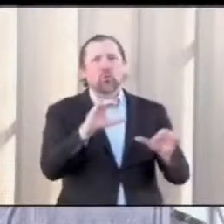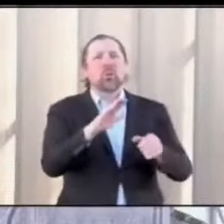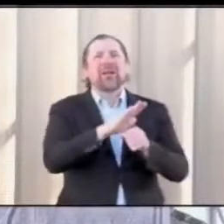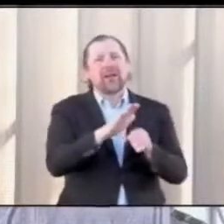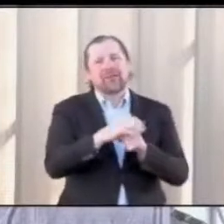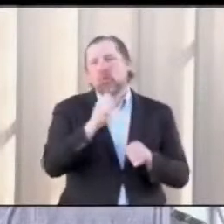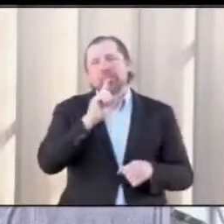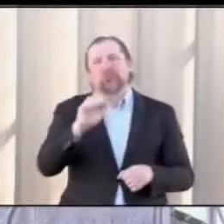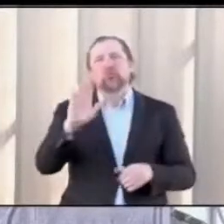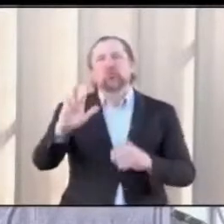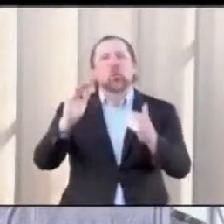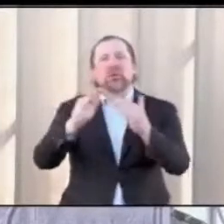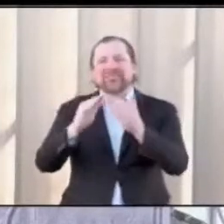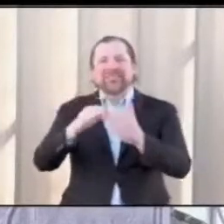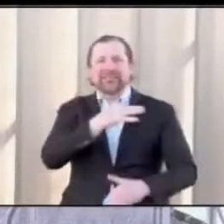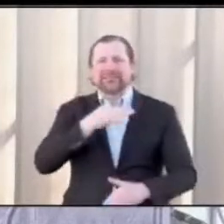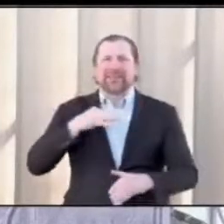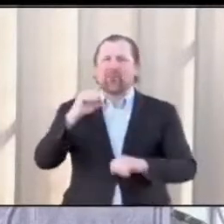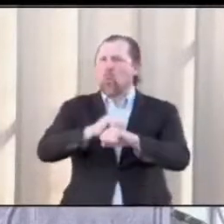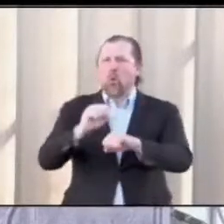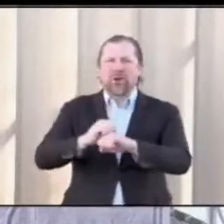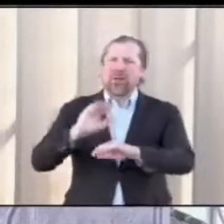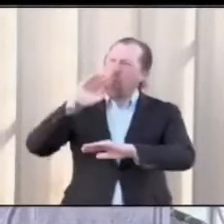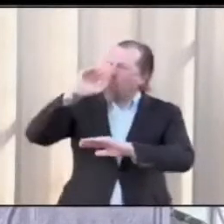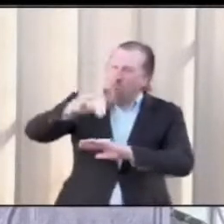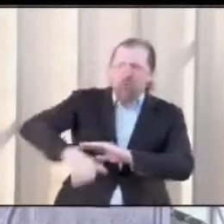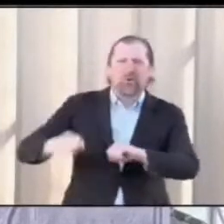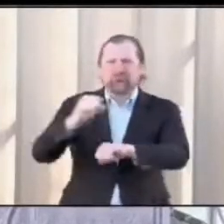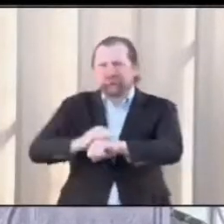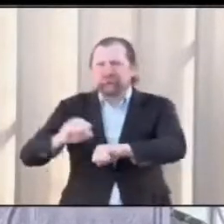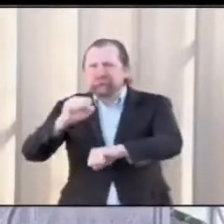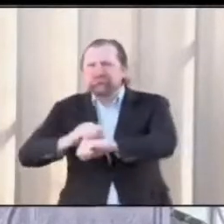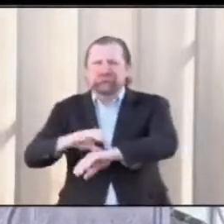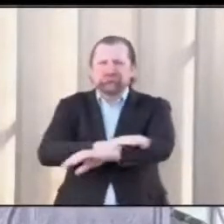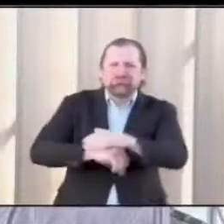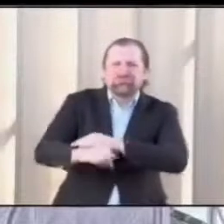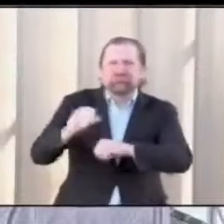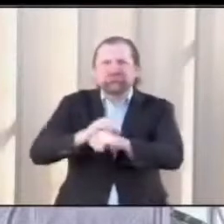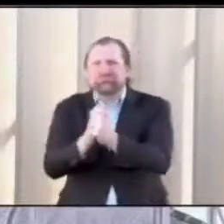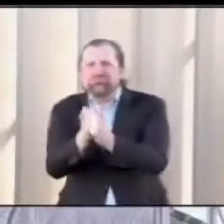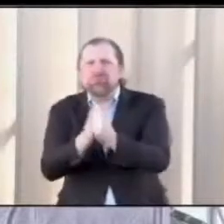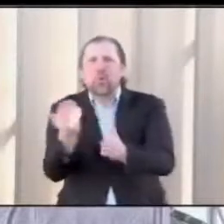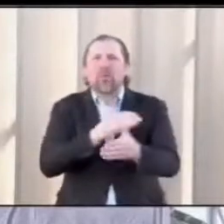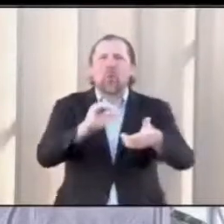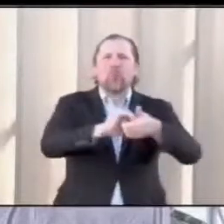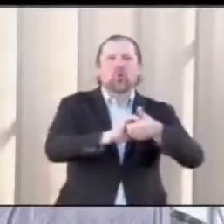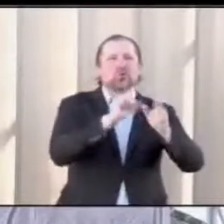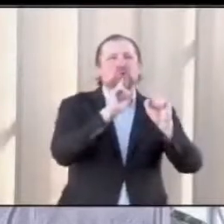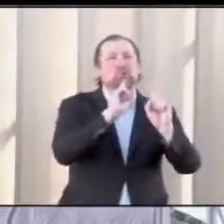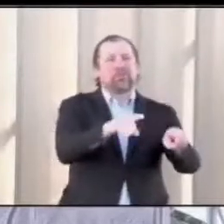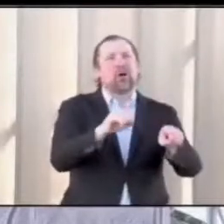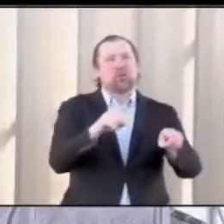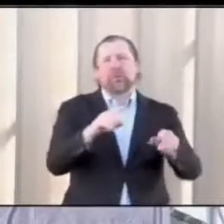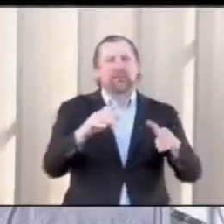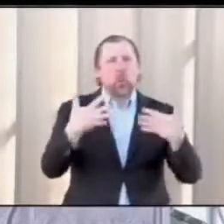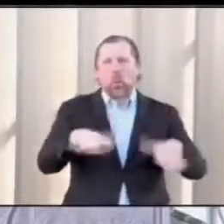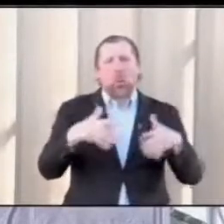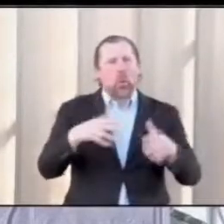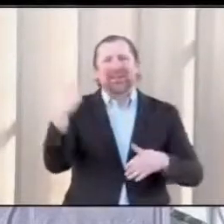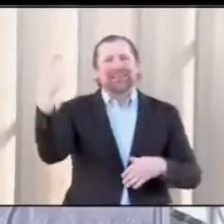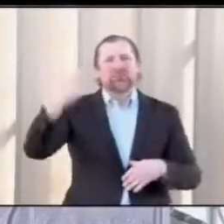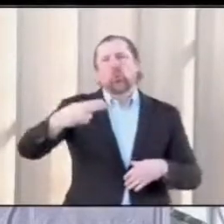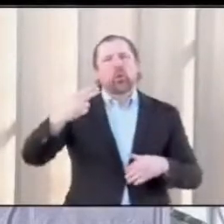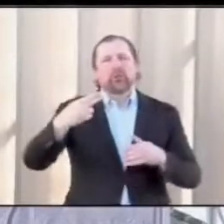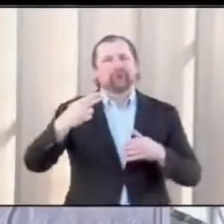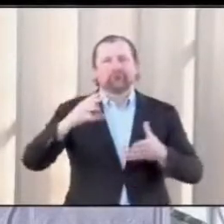assure you that your city staff has been working around the clock, along with our partners, to respond to this historic and unprecedented event.